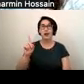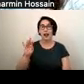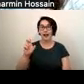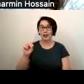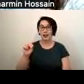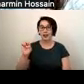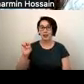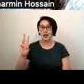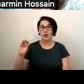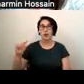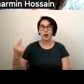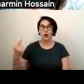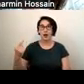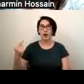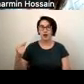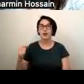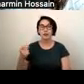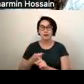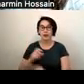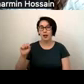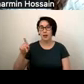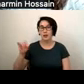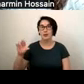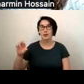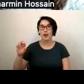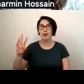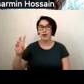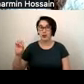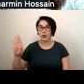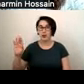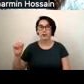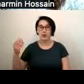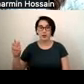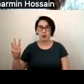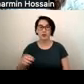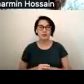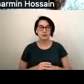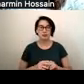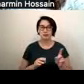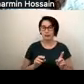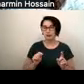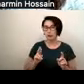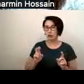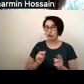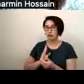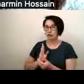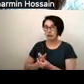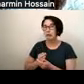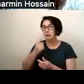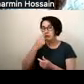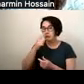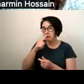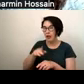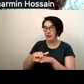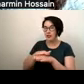We would like to- Sharmin, one moment. Just a note that for the ASL interpretation, if we could just slow down our speaking. Just a